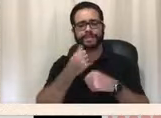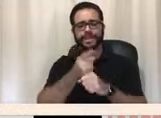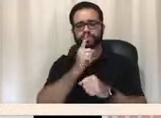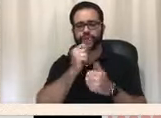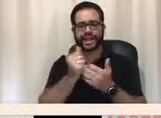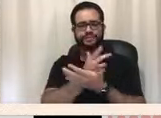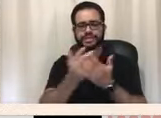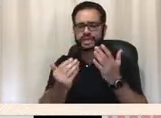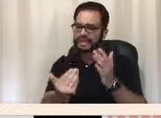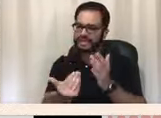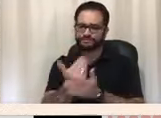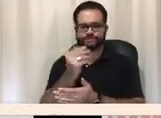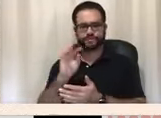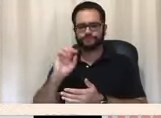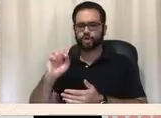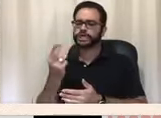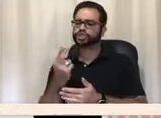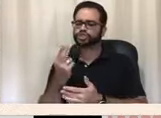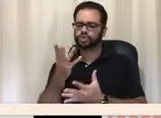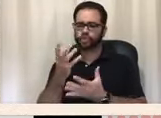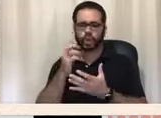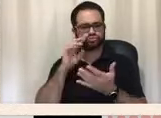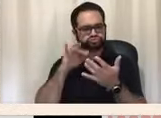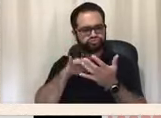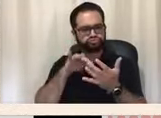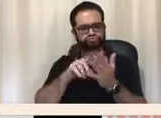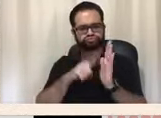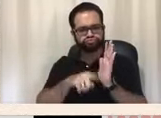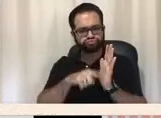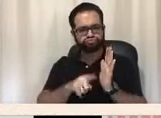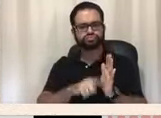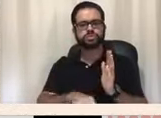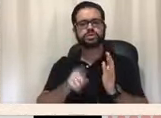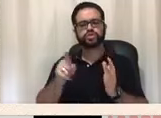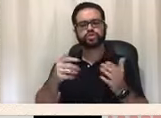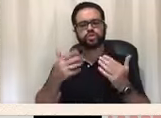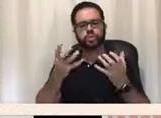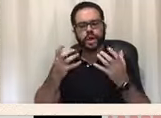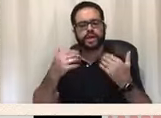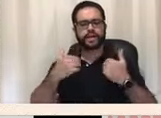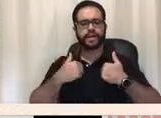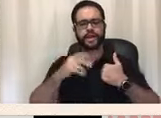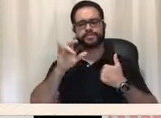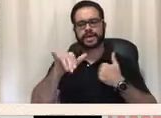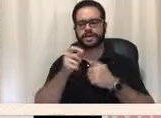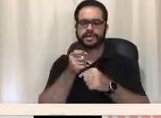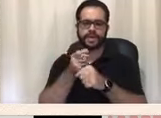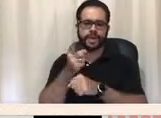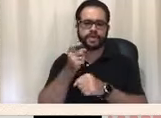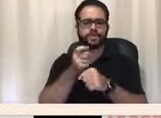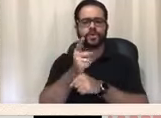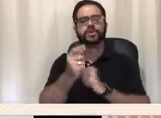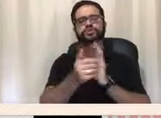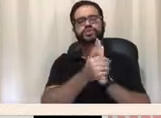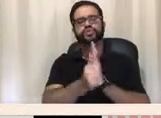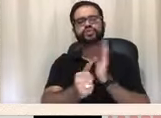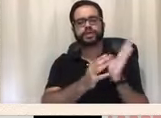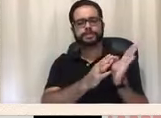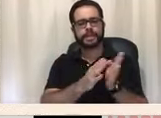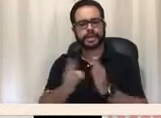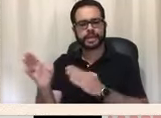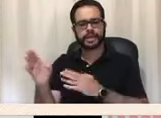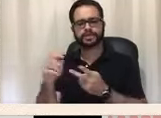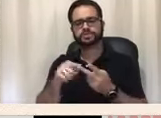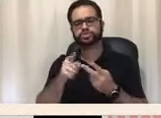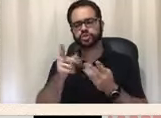book studies. You want to have that annual strategic planning. You want to be ensured that you're